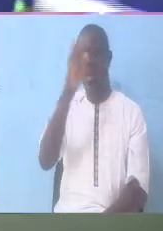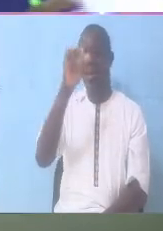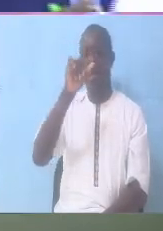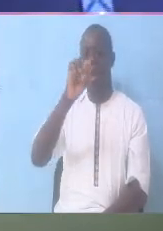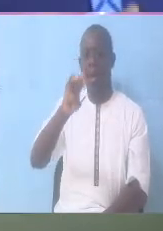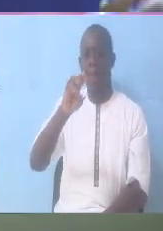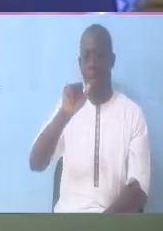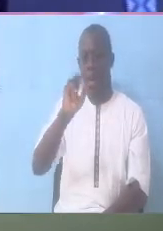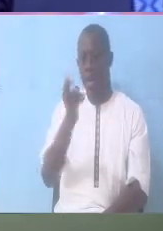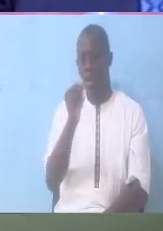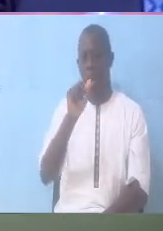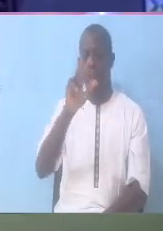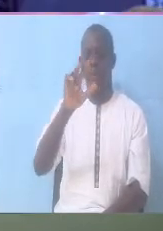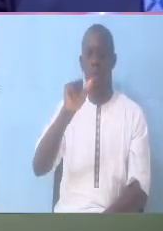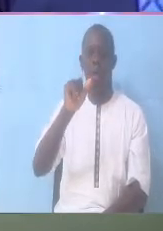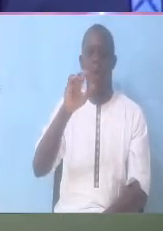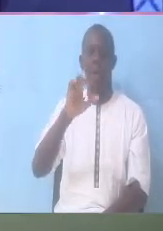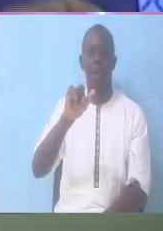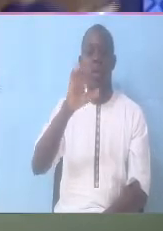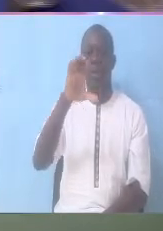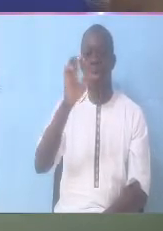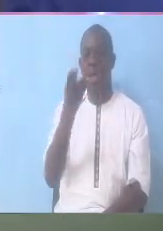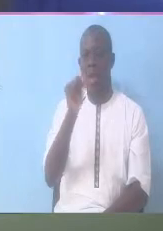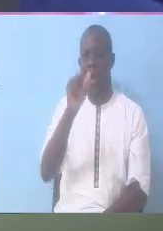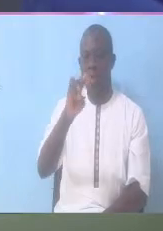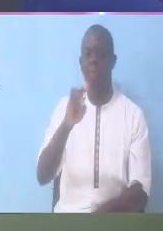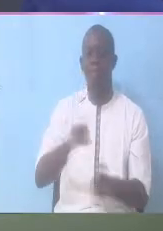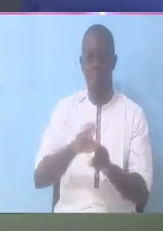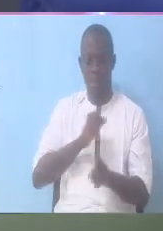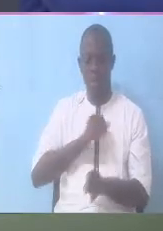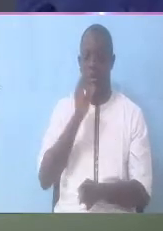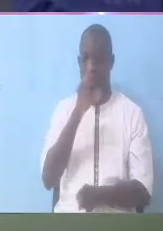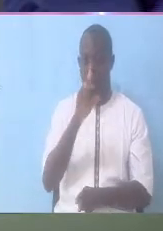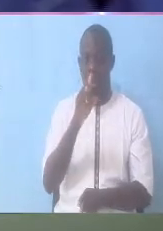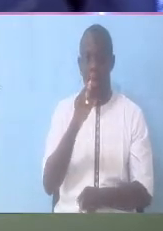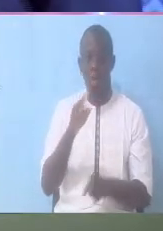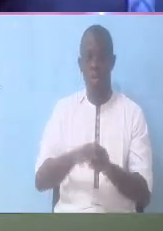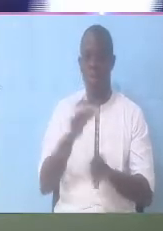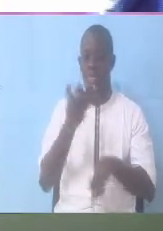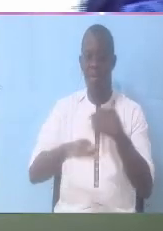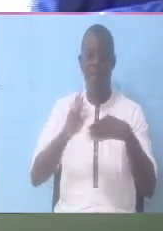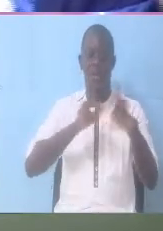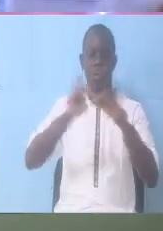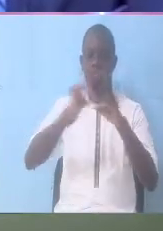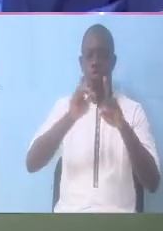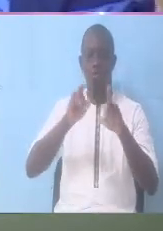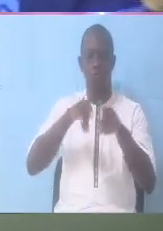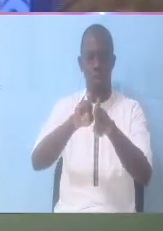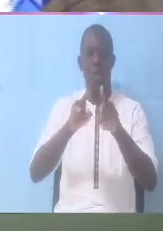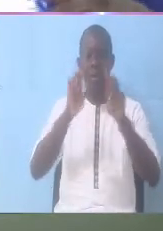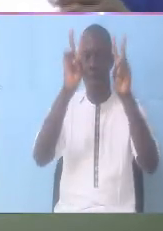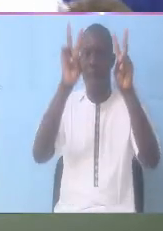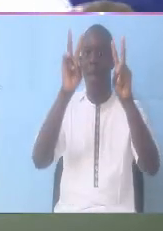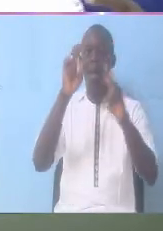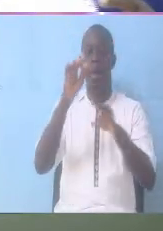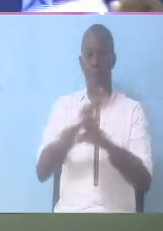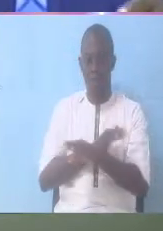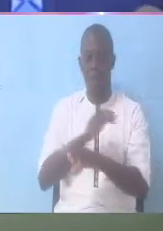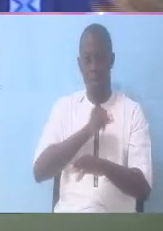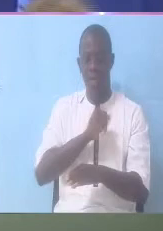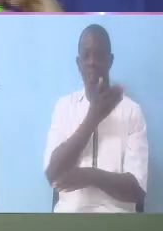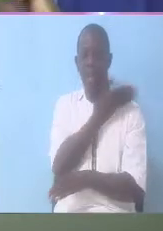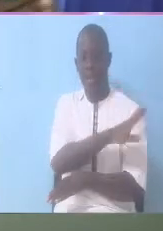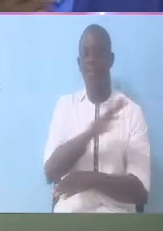I have never discussed that with Jammeh as well. I think those people they were killed when I was not even in the country at the time. I left the Gambia in 2010. In fact,